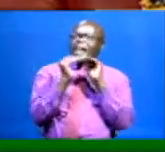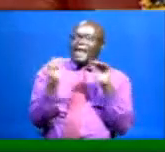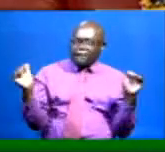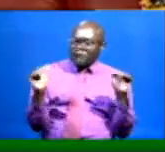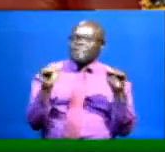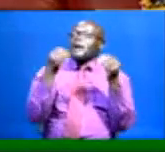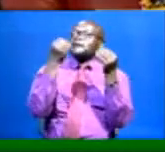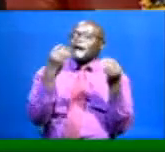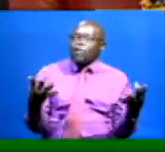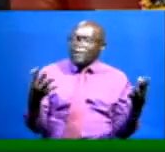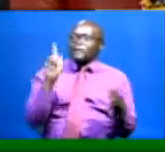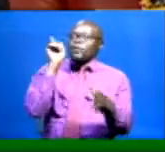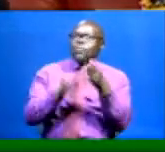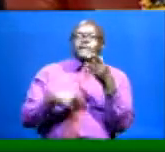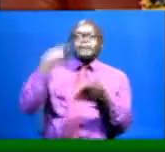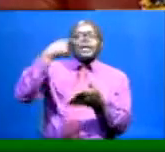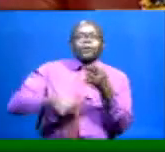how much, what is the cost of